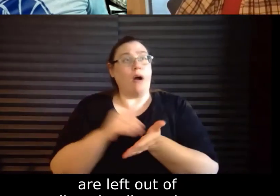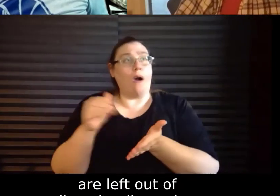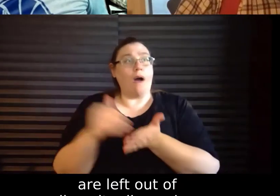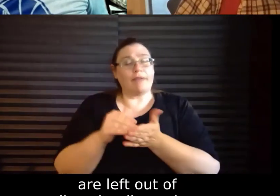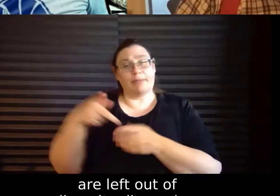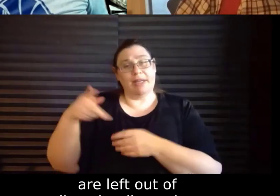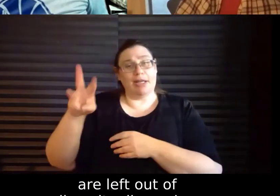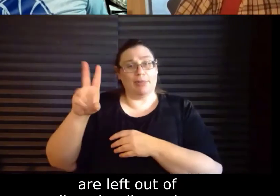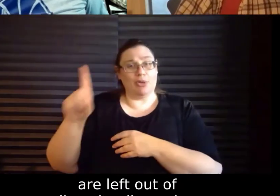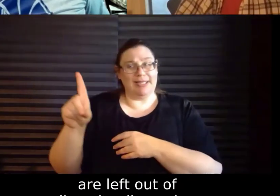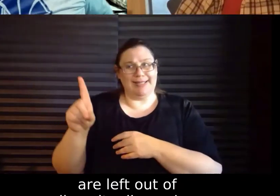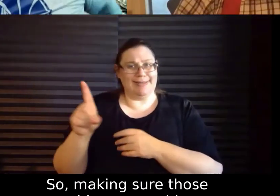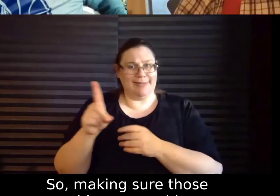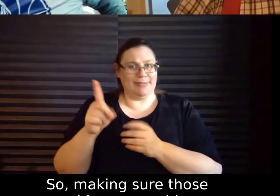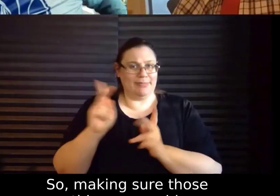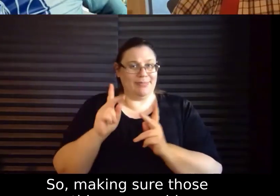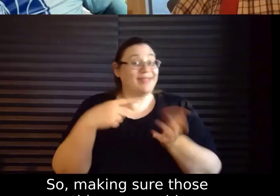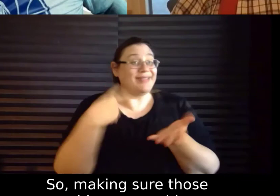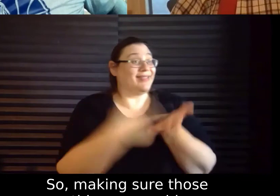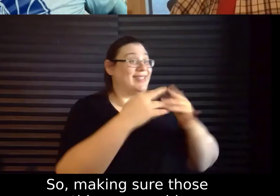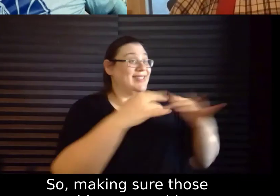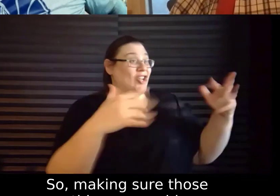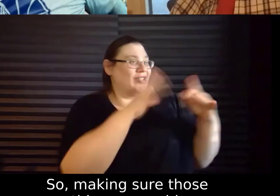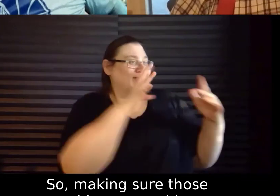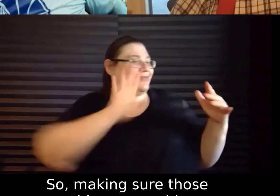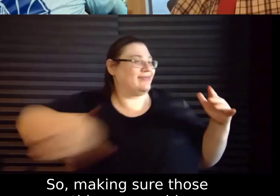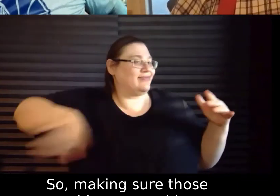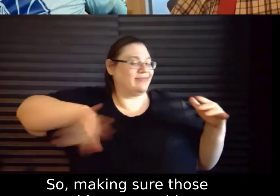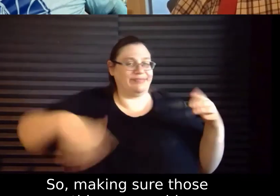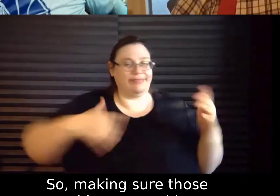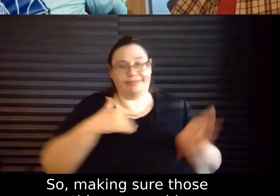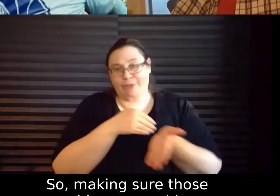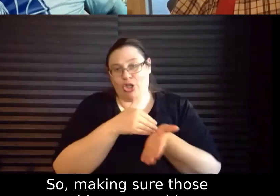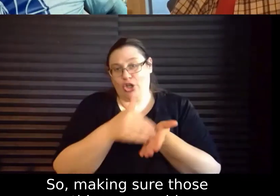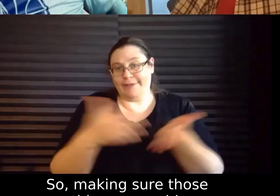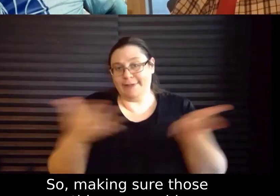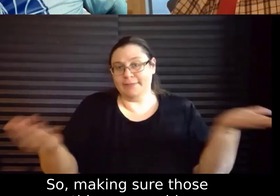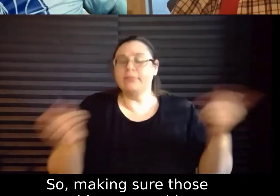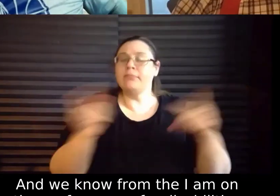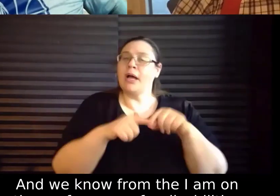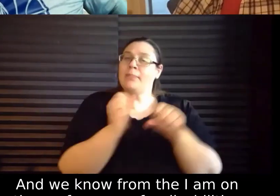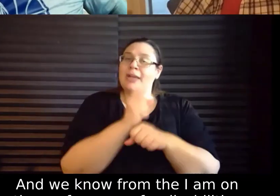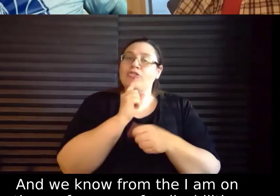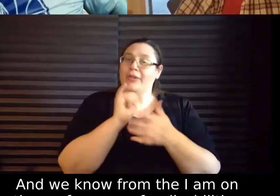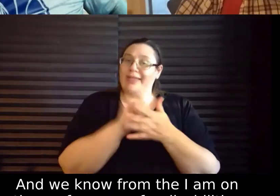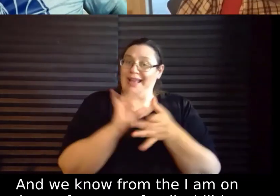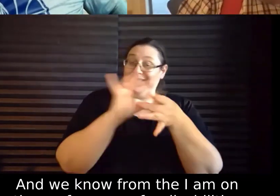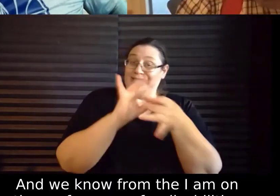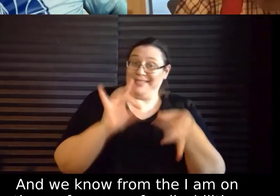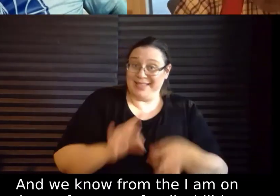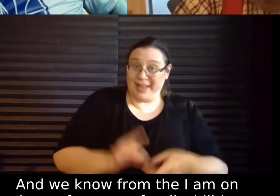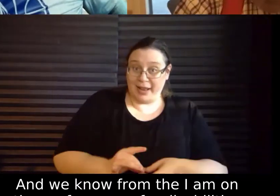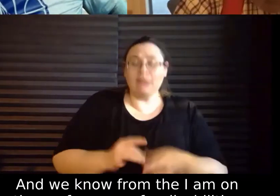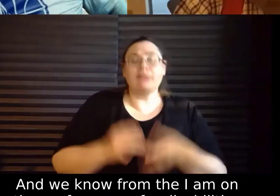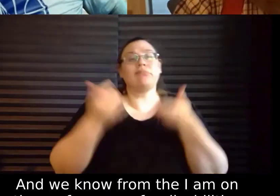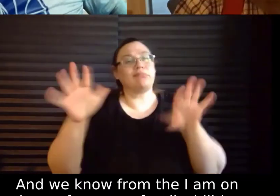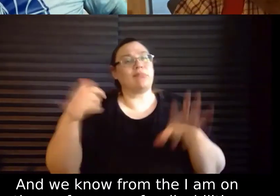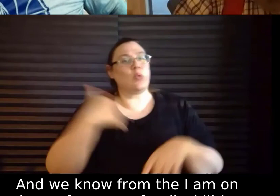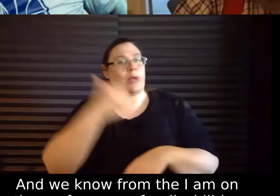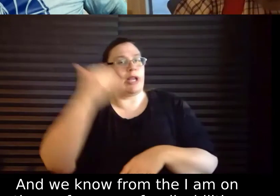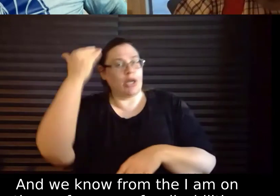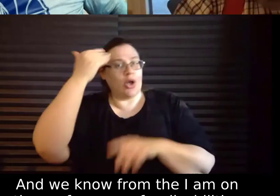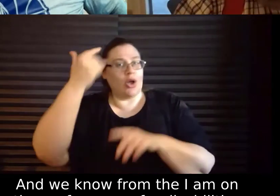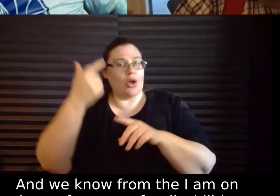left out of the diversity discussion. So we're making sure that those things are said. And then we know from, I'm